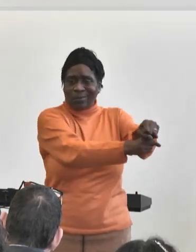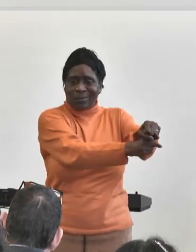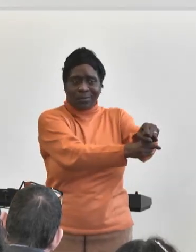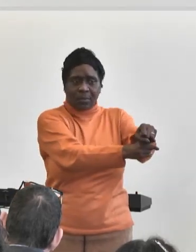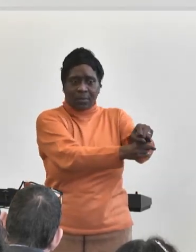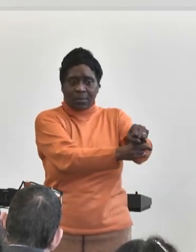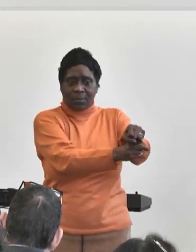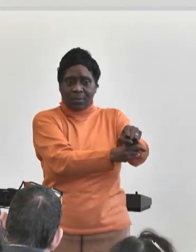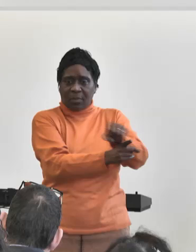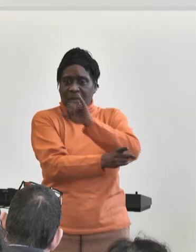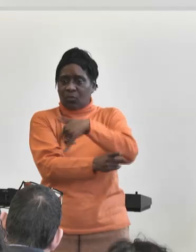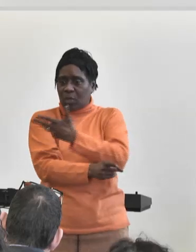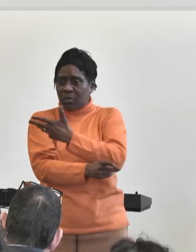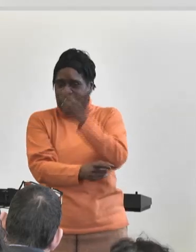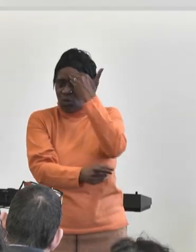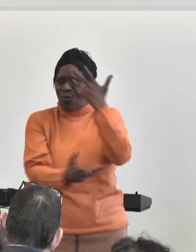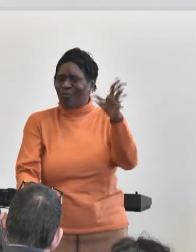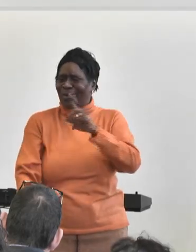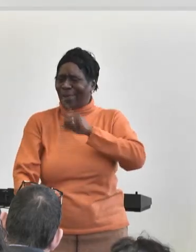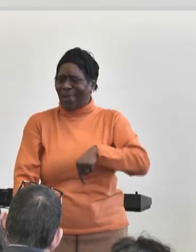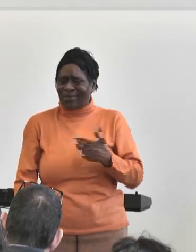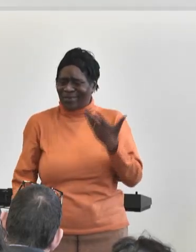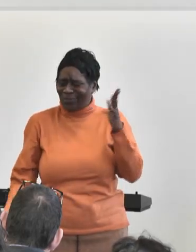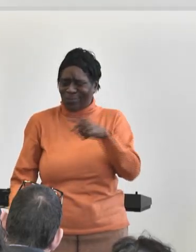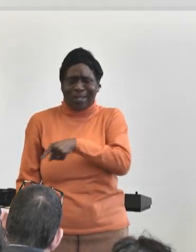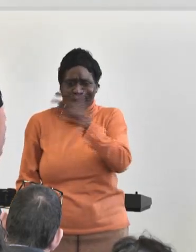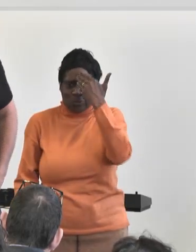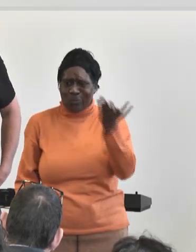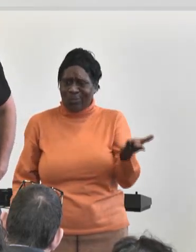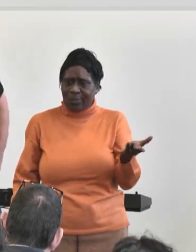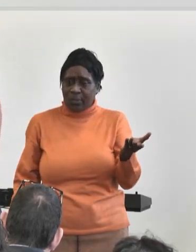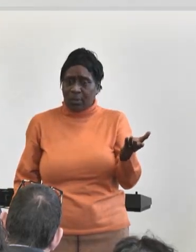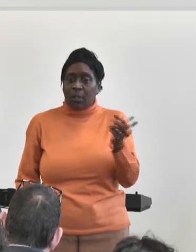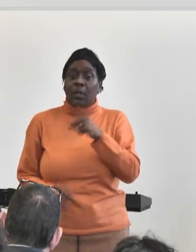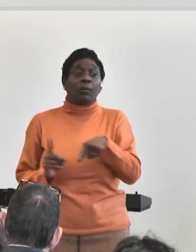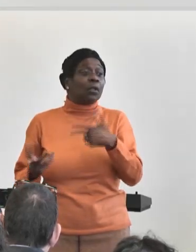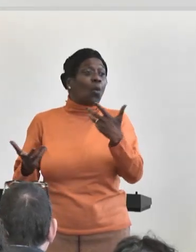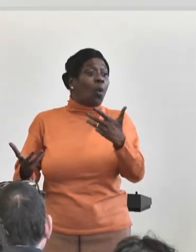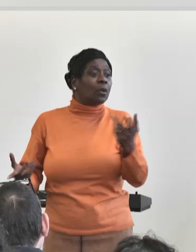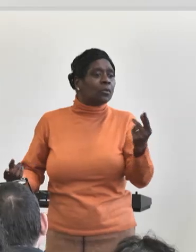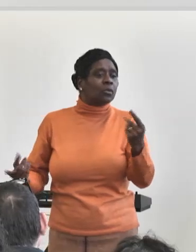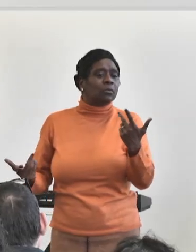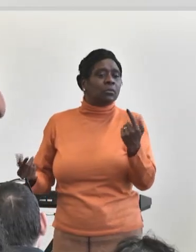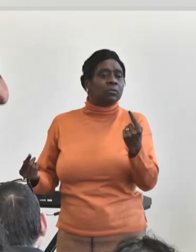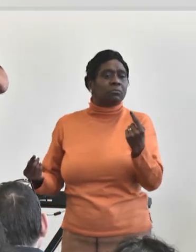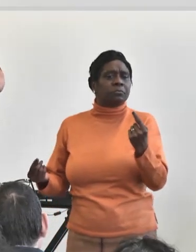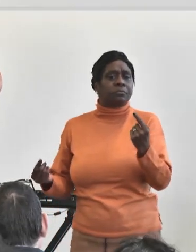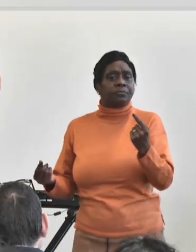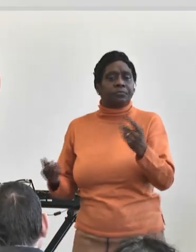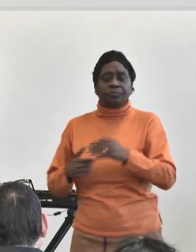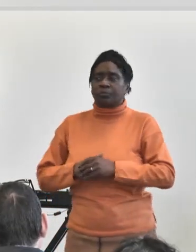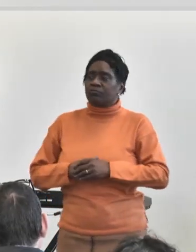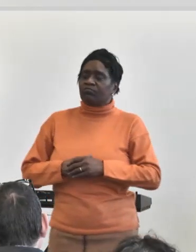tratando de atraparles, la verdad. They knew the answer to that question. Ellos sabían la respuesta a esa pregunta. But they wanted to try to pero